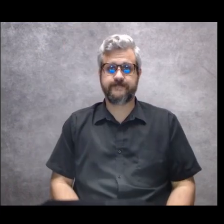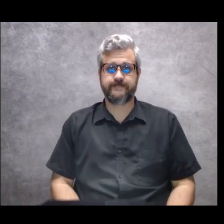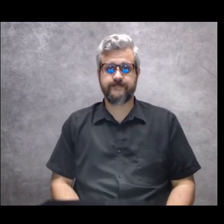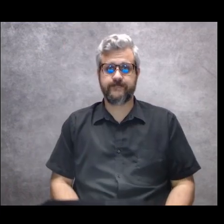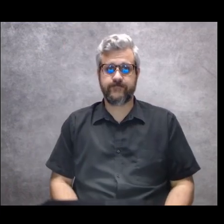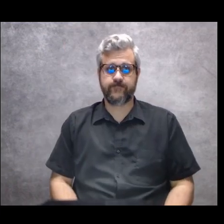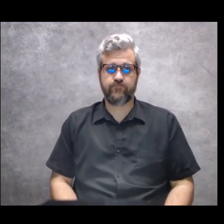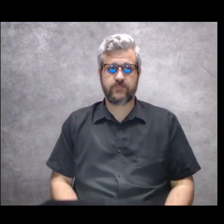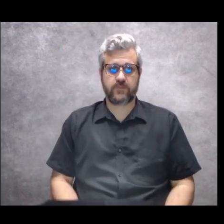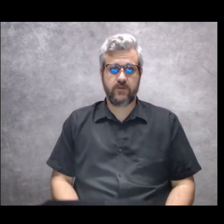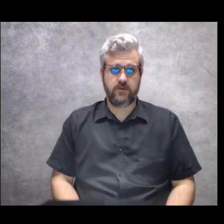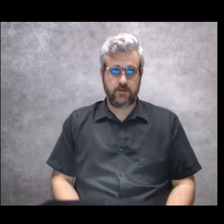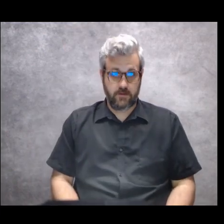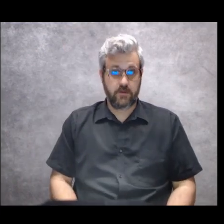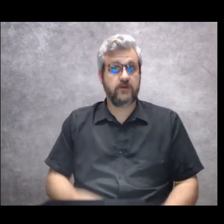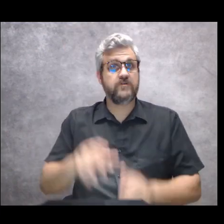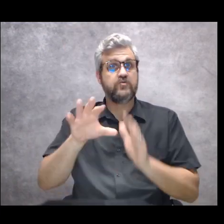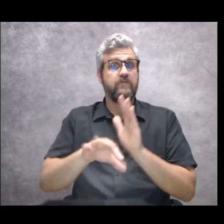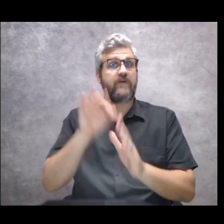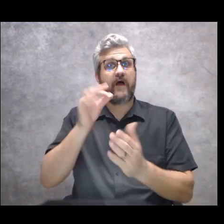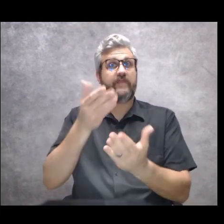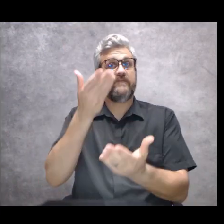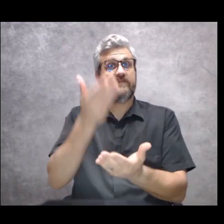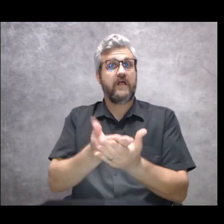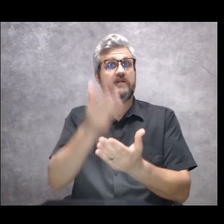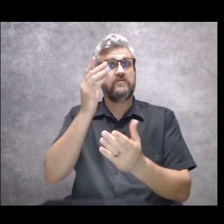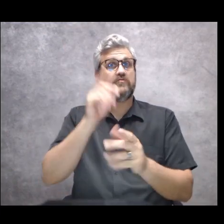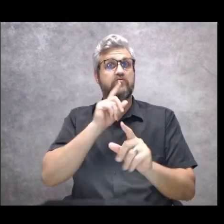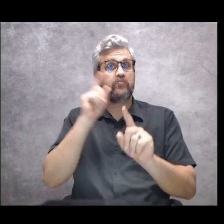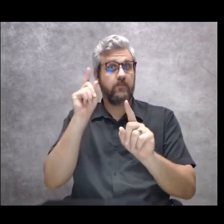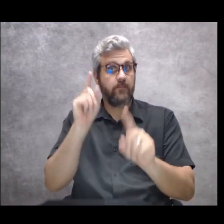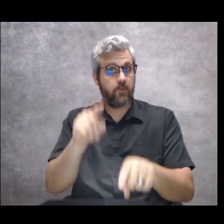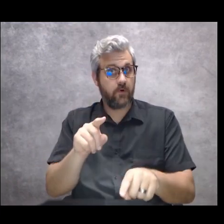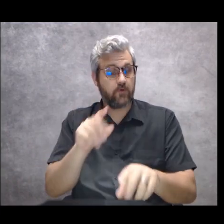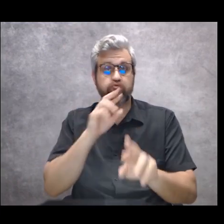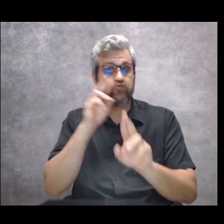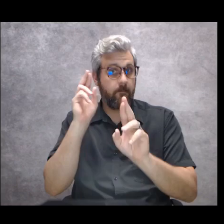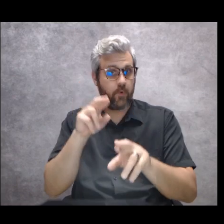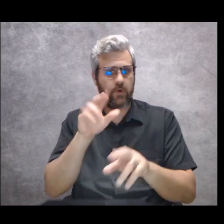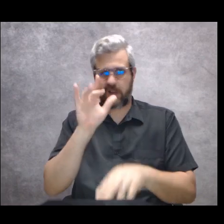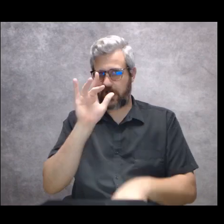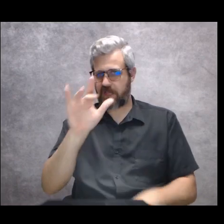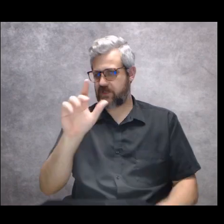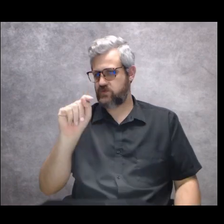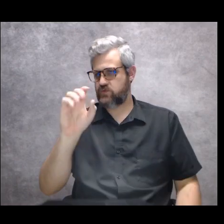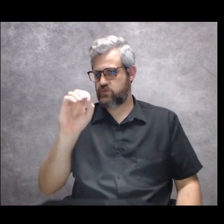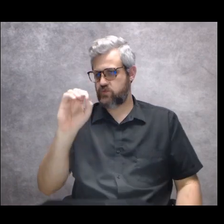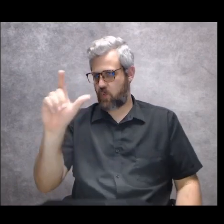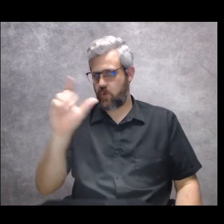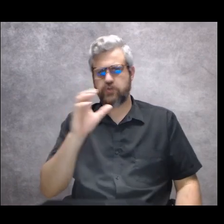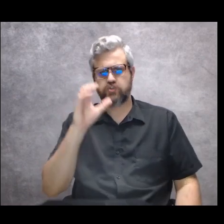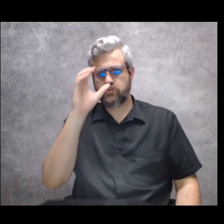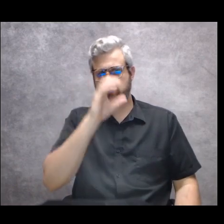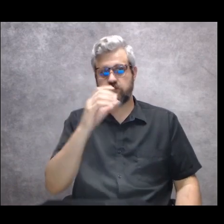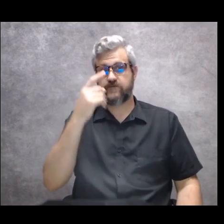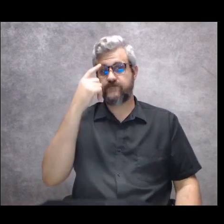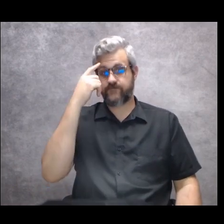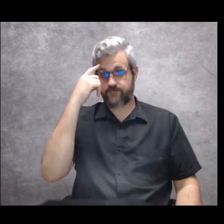To find the validation report, click Tool, then search for the Data Validation Report.